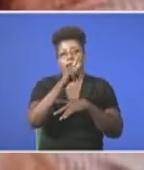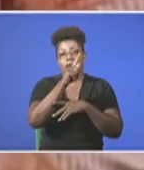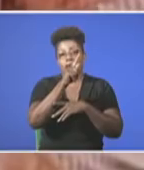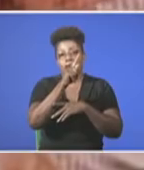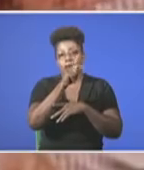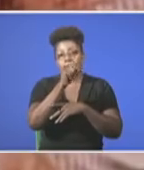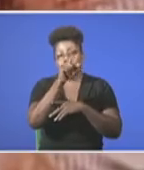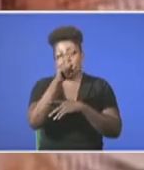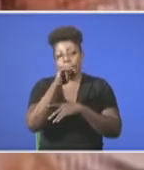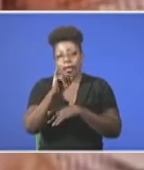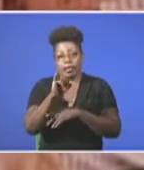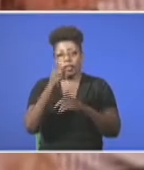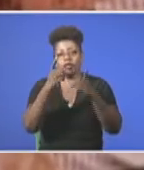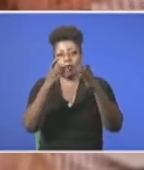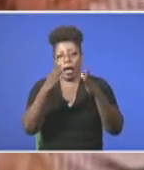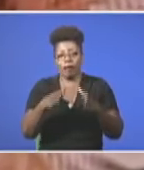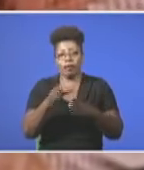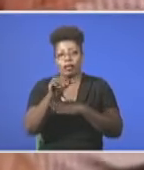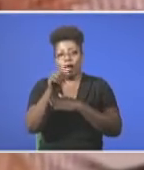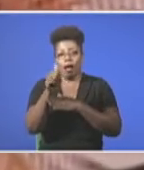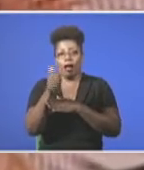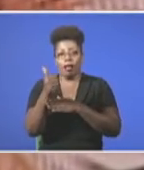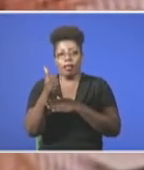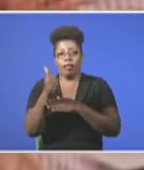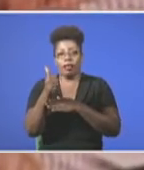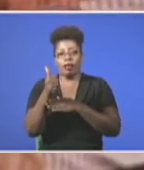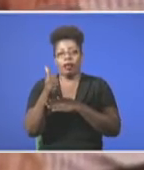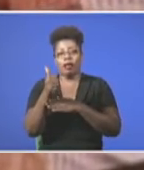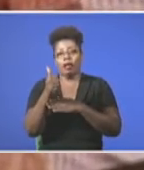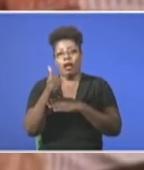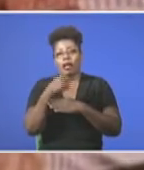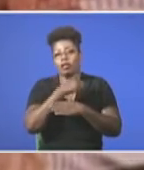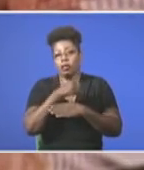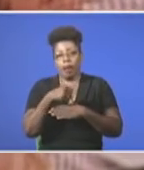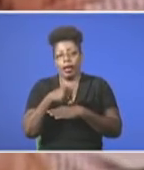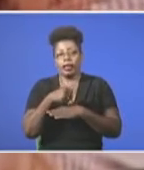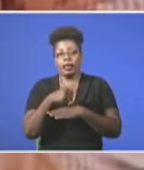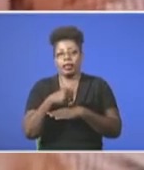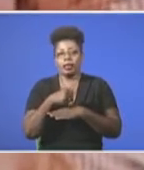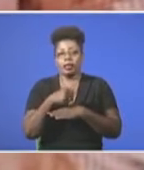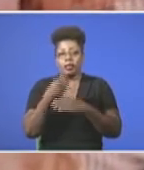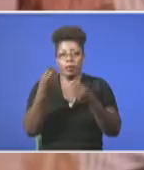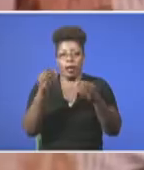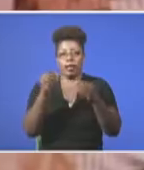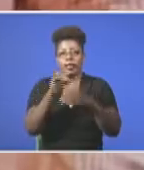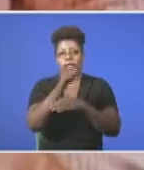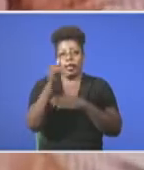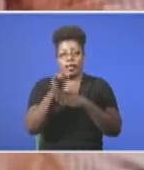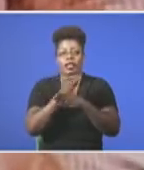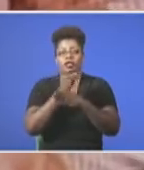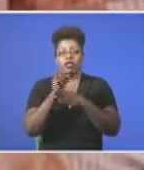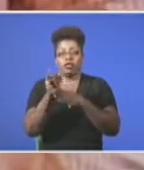the other commerce, the supermarkets, and other industry.